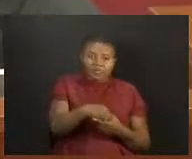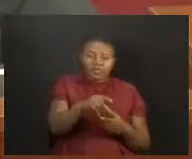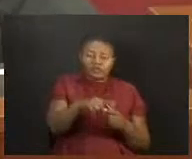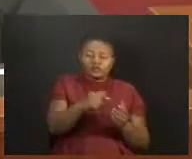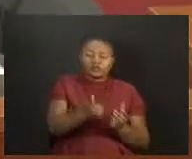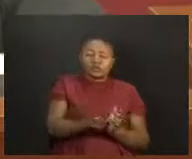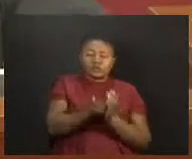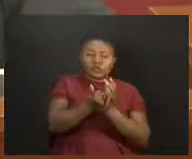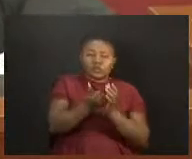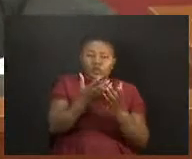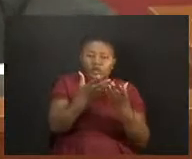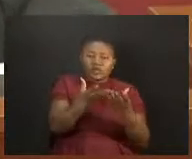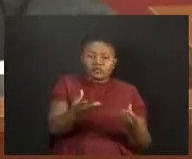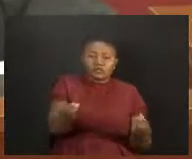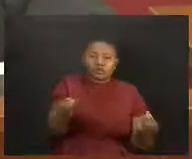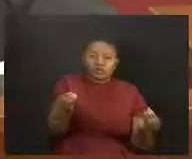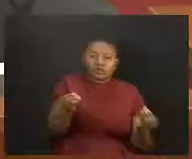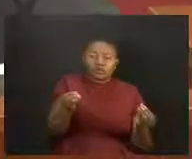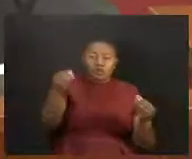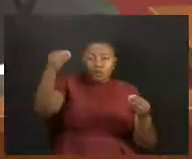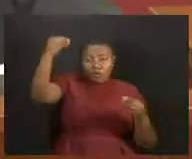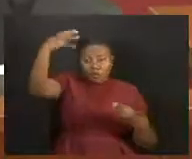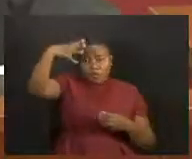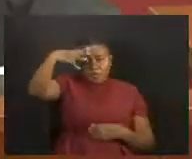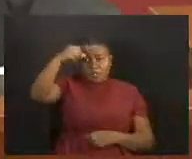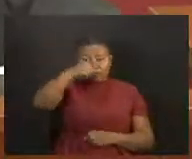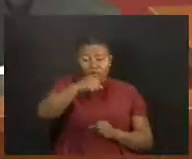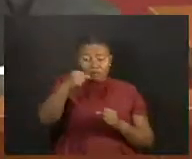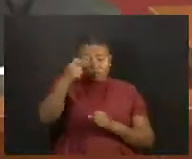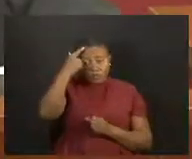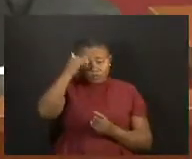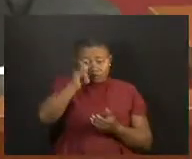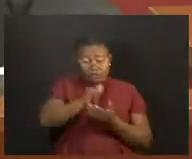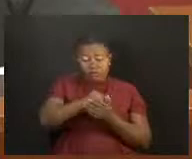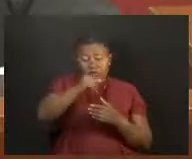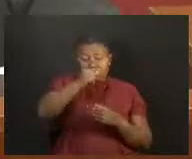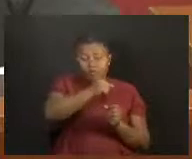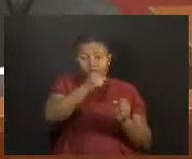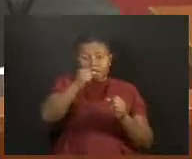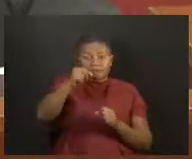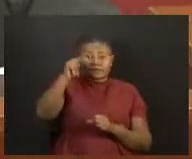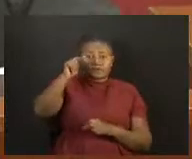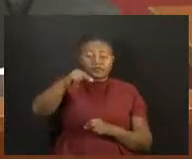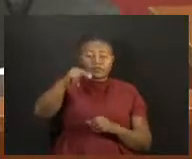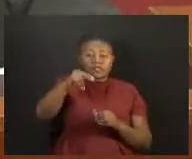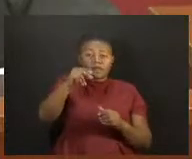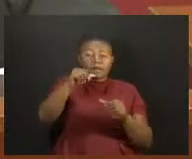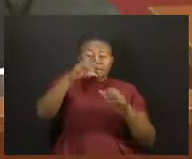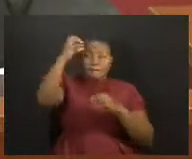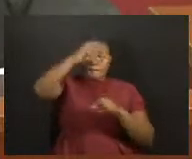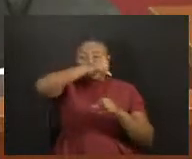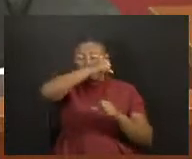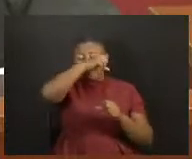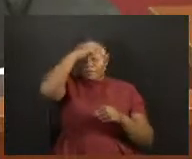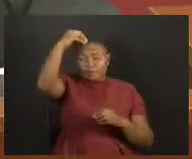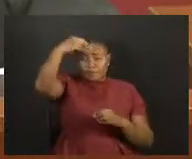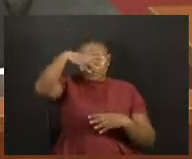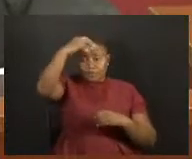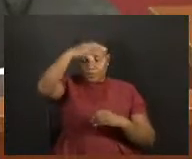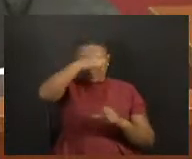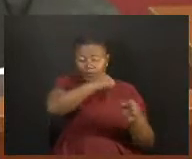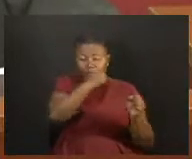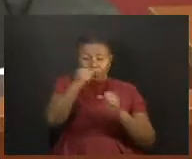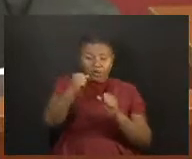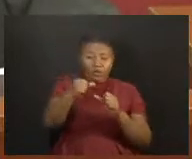address power needs, since such a building will require continuous power supply without any issue of